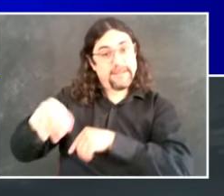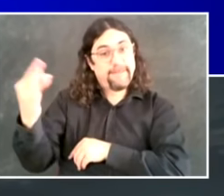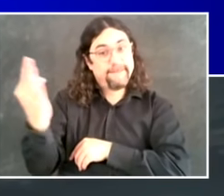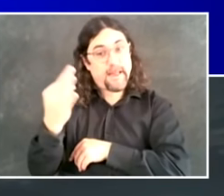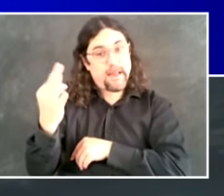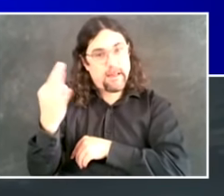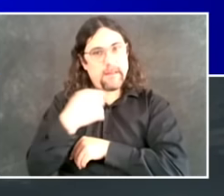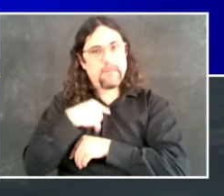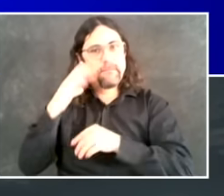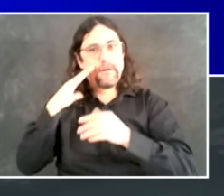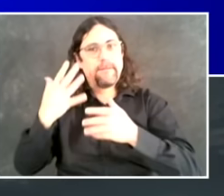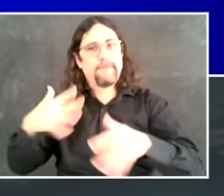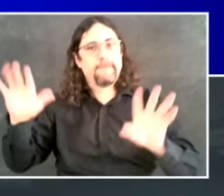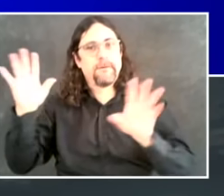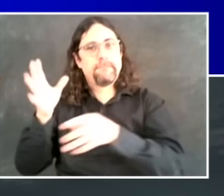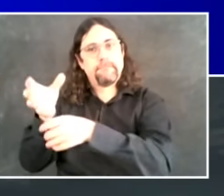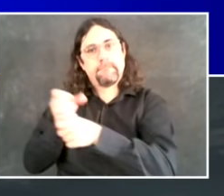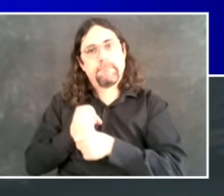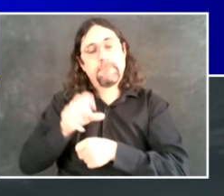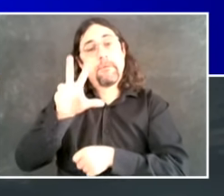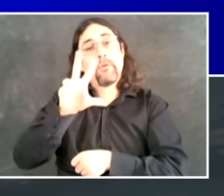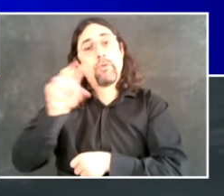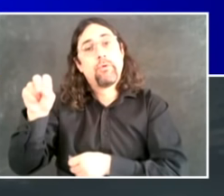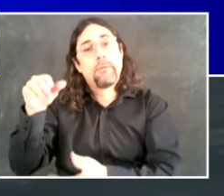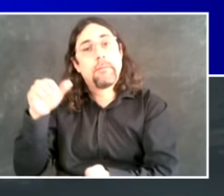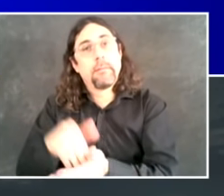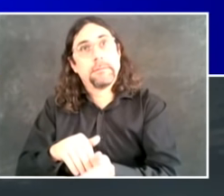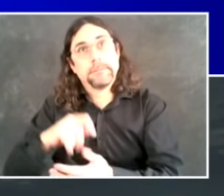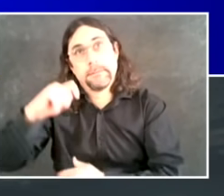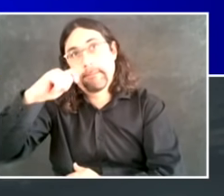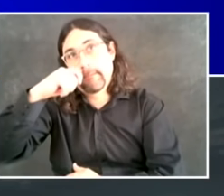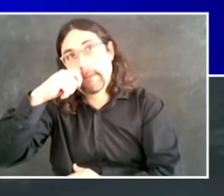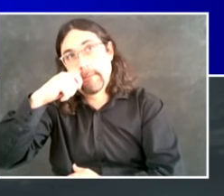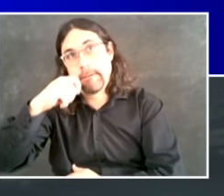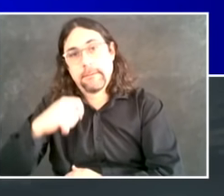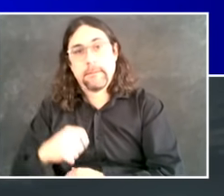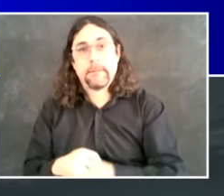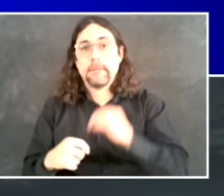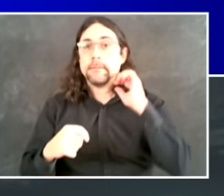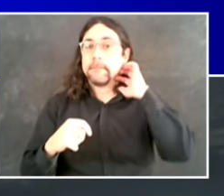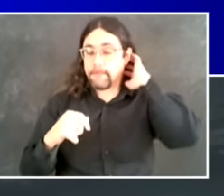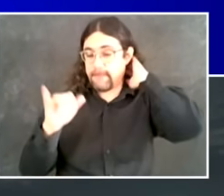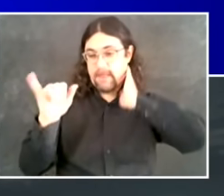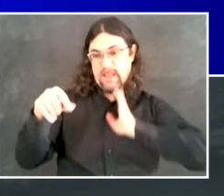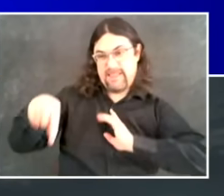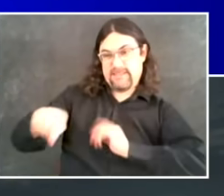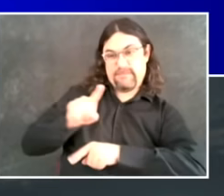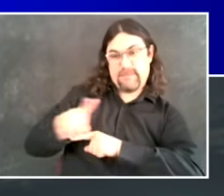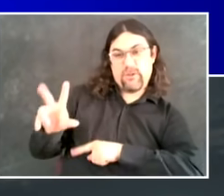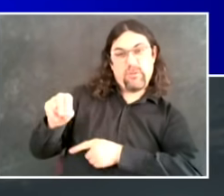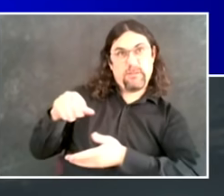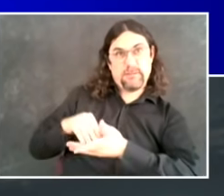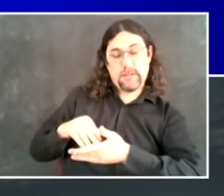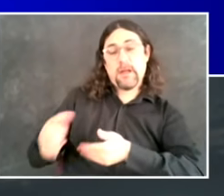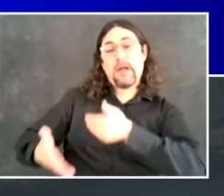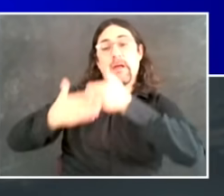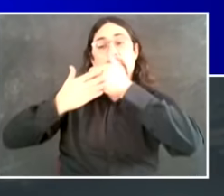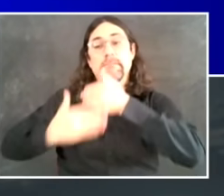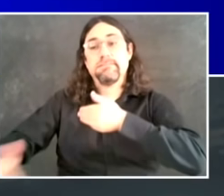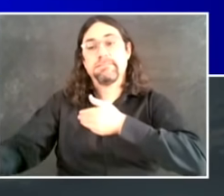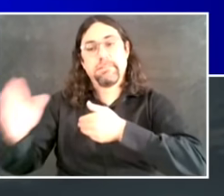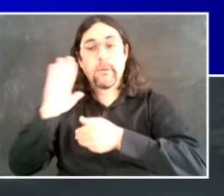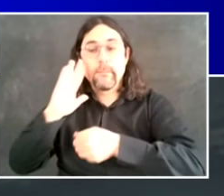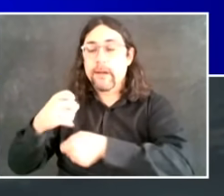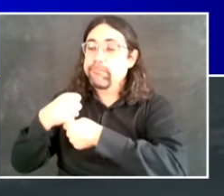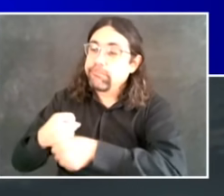thereafter for 50,000 a week. Now, I mentioned what's called the transport medium. This is the fluid that the samples